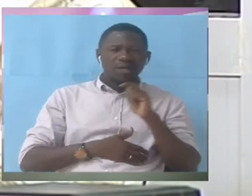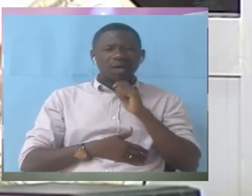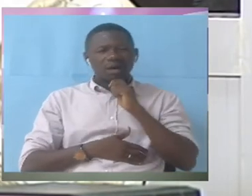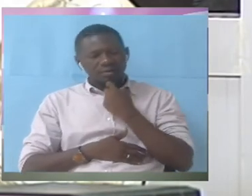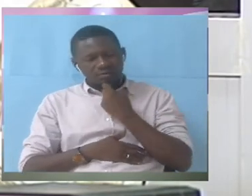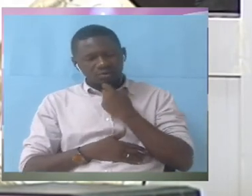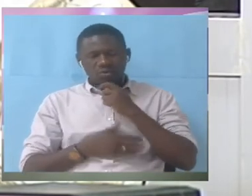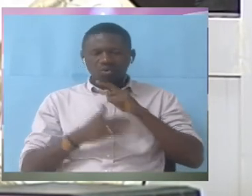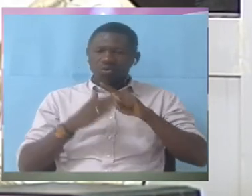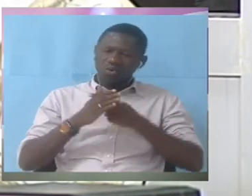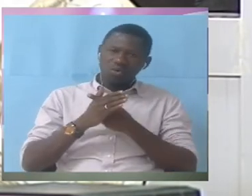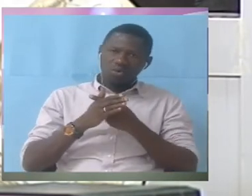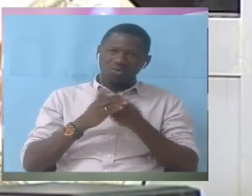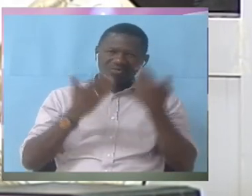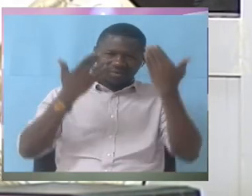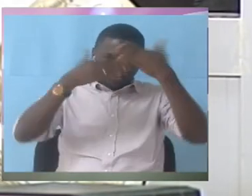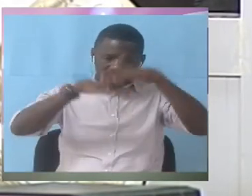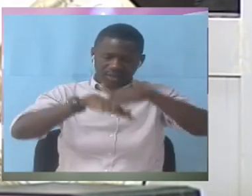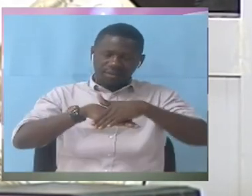after